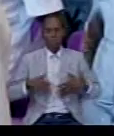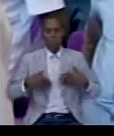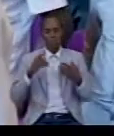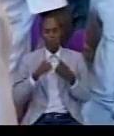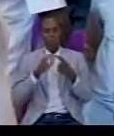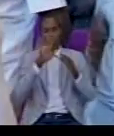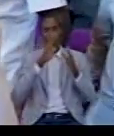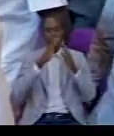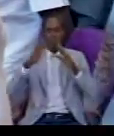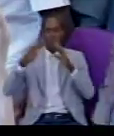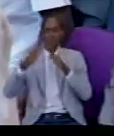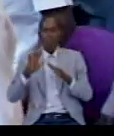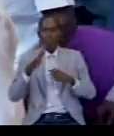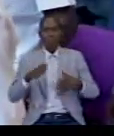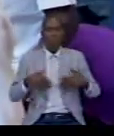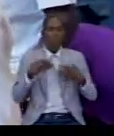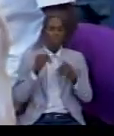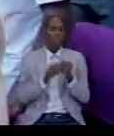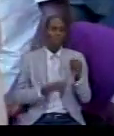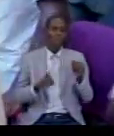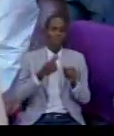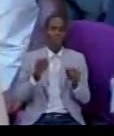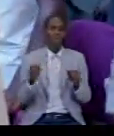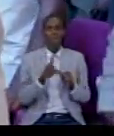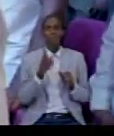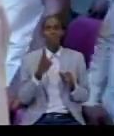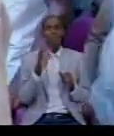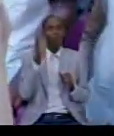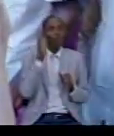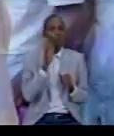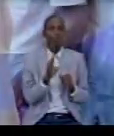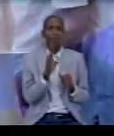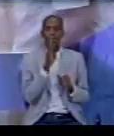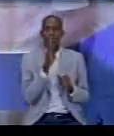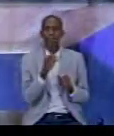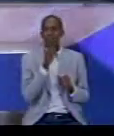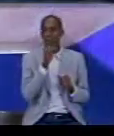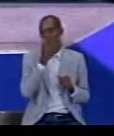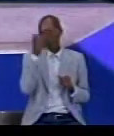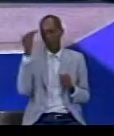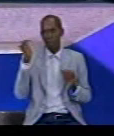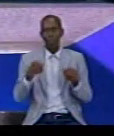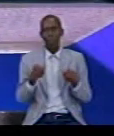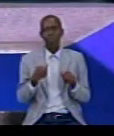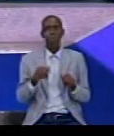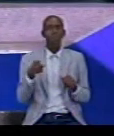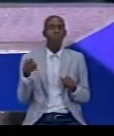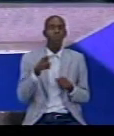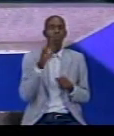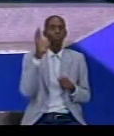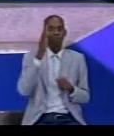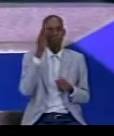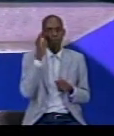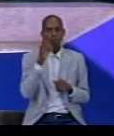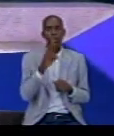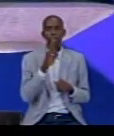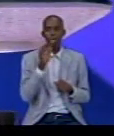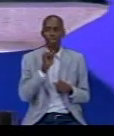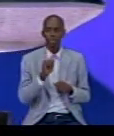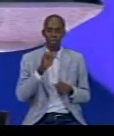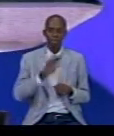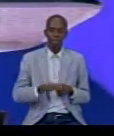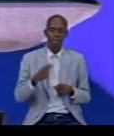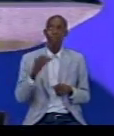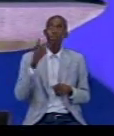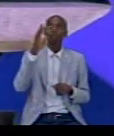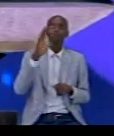your life anywhere, everywhere will be unforgettable. They'll know you are a child of God. They'll know you